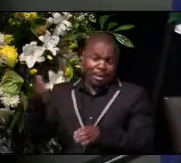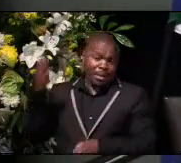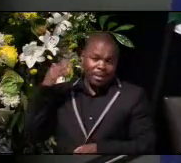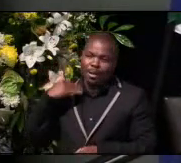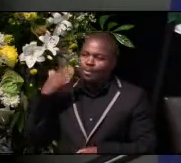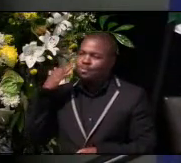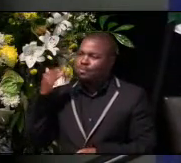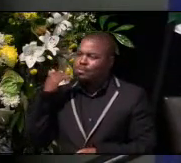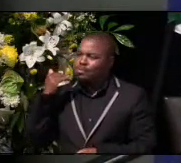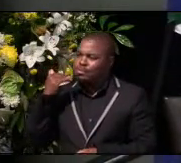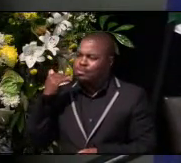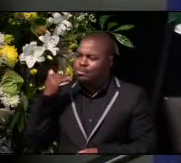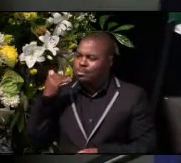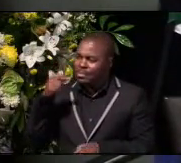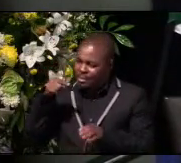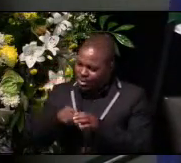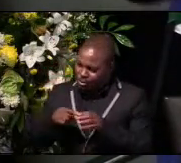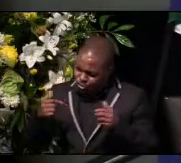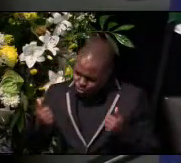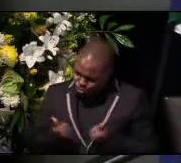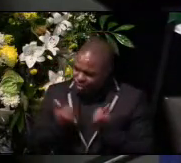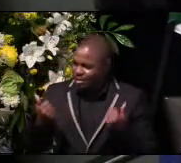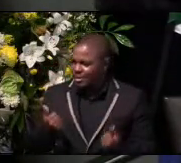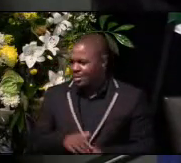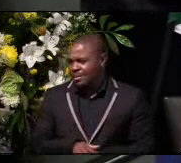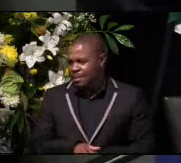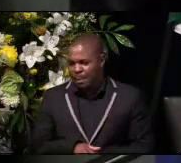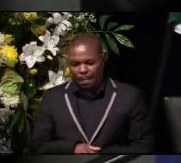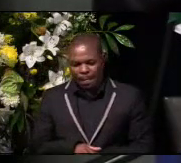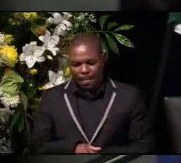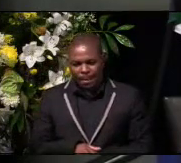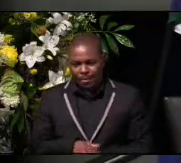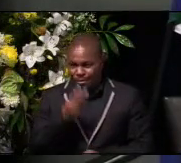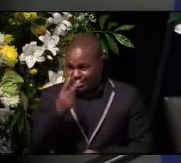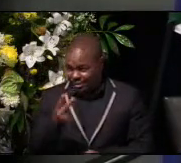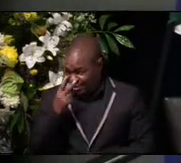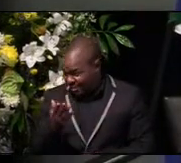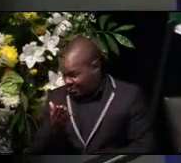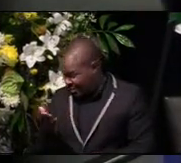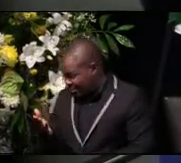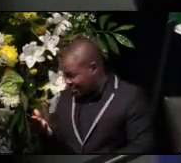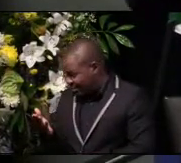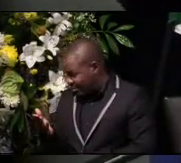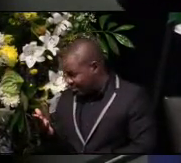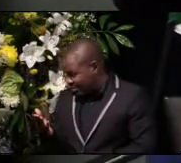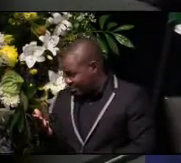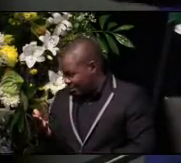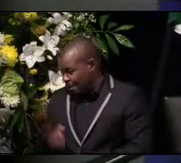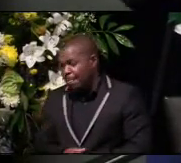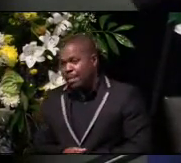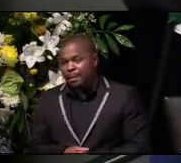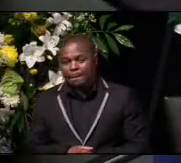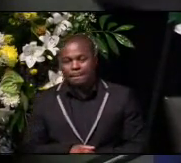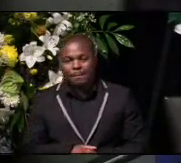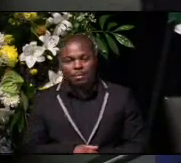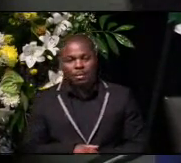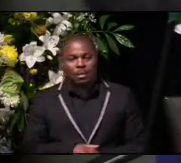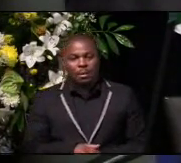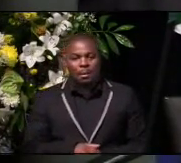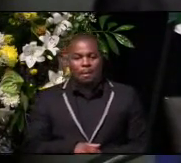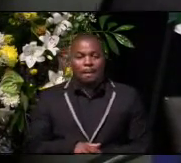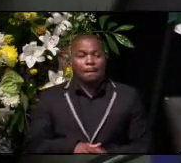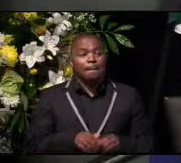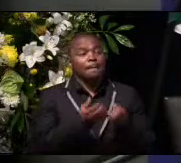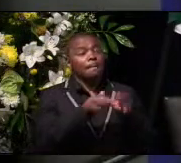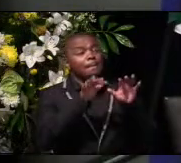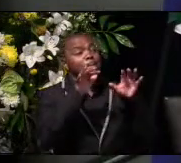and this was a challenge also you know that how do you look you see you see to to deal with the majority